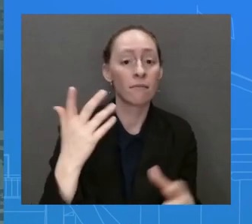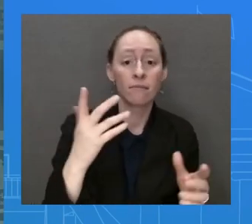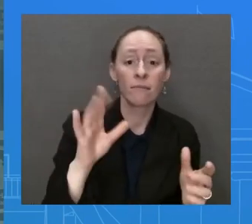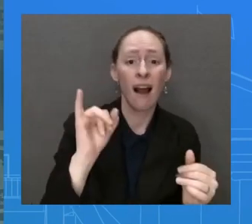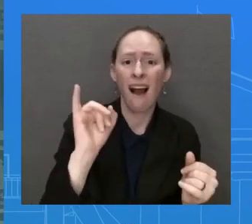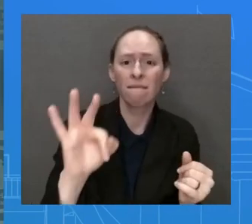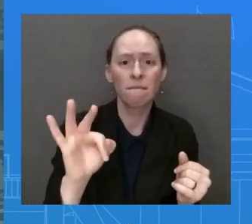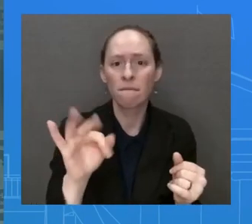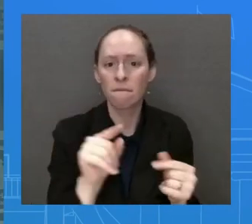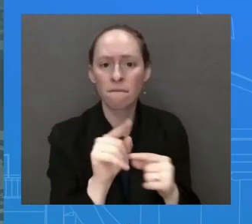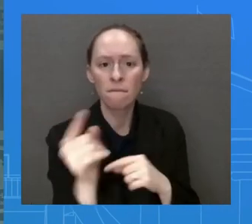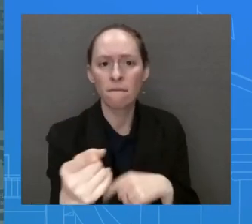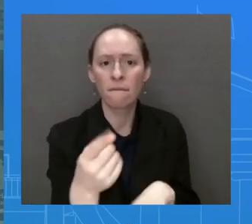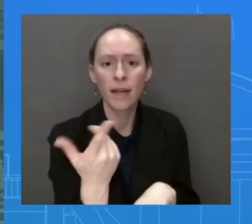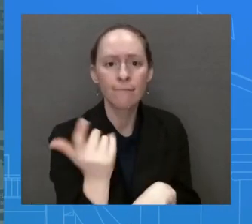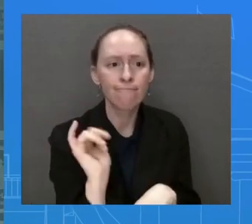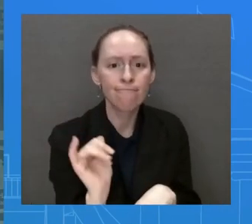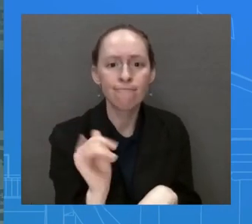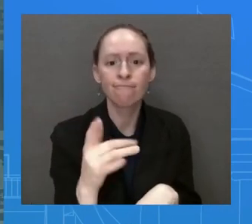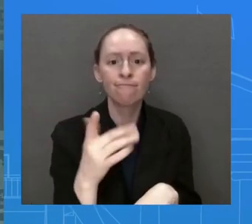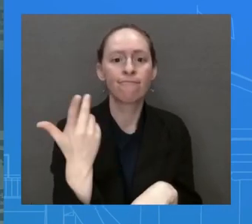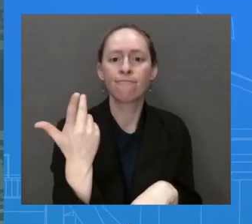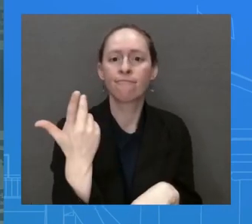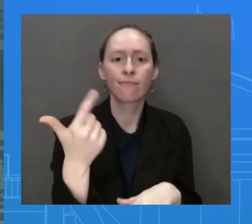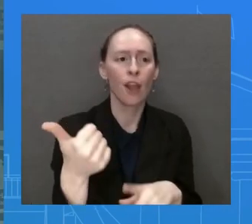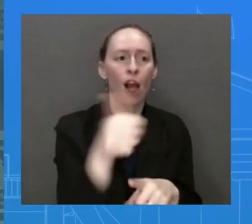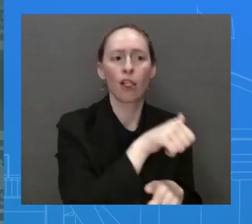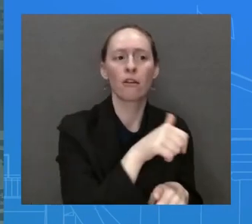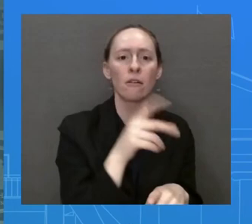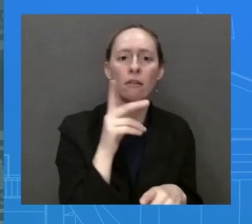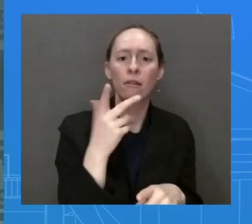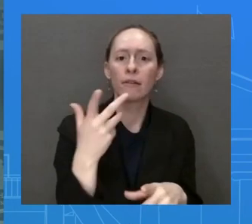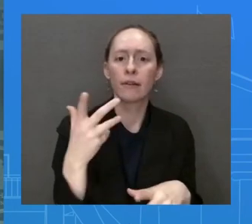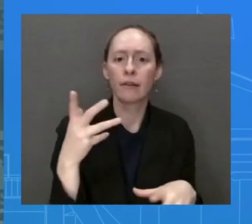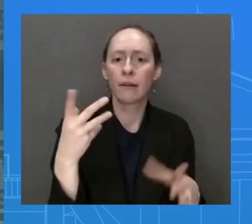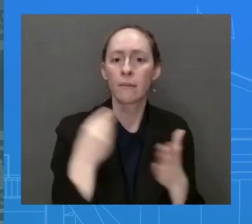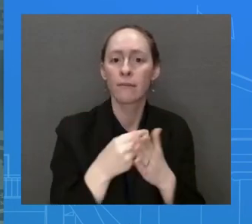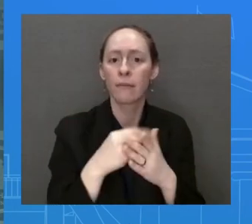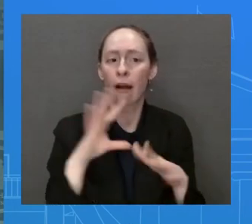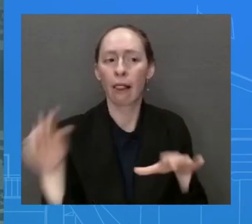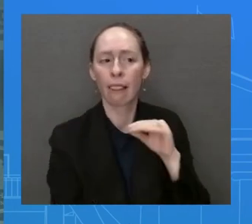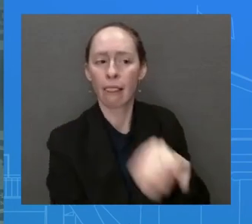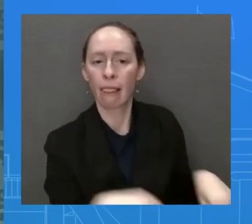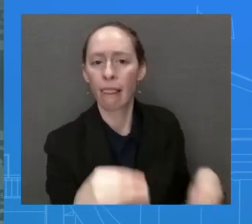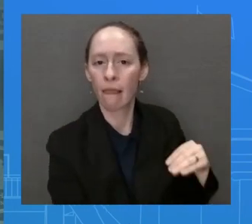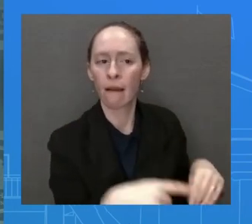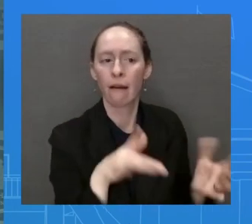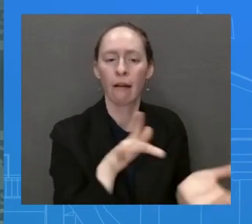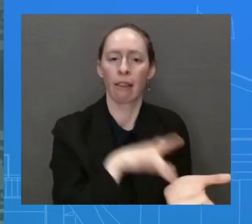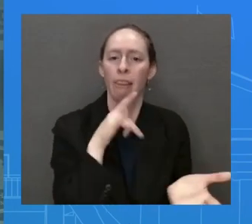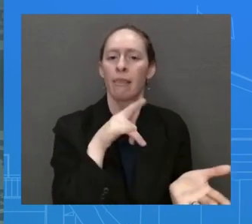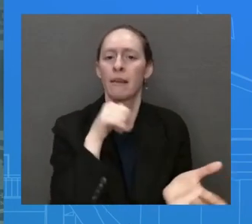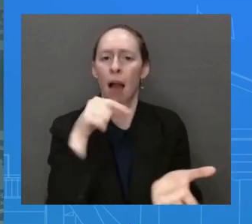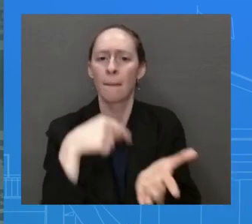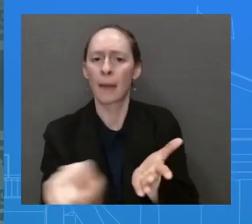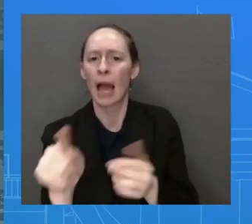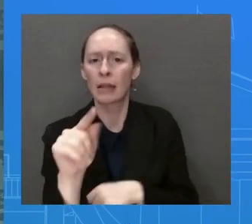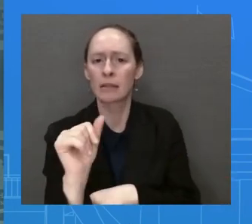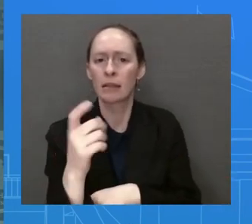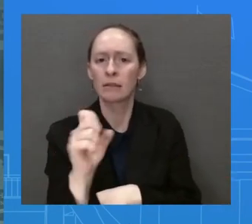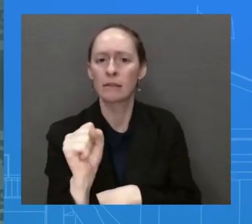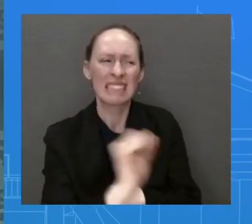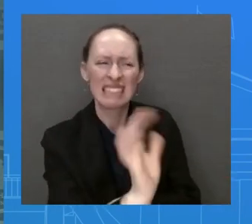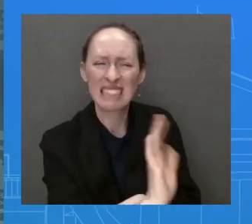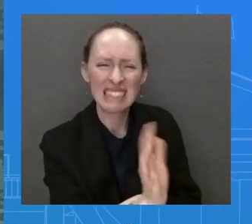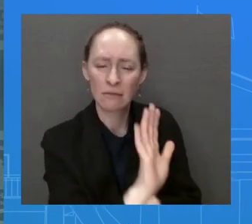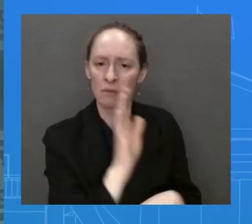achieve high standard commitments that will deepen our economic engagement in the region and make good progress in